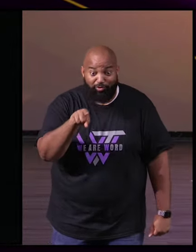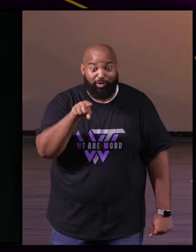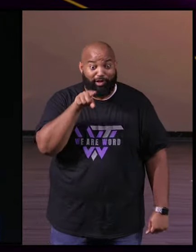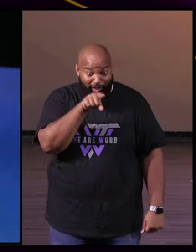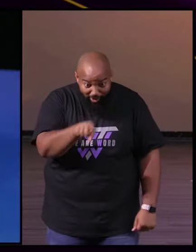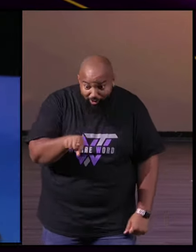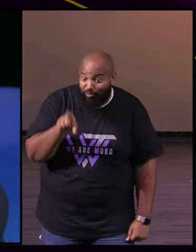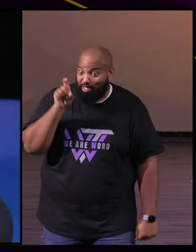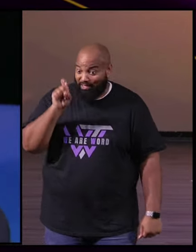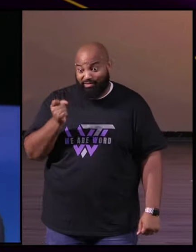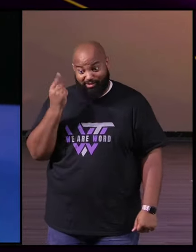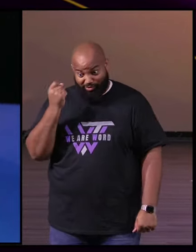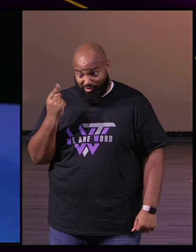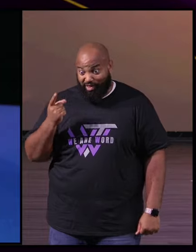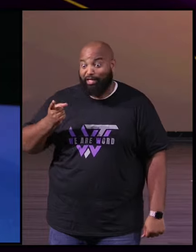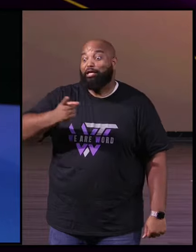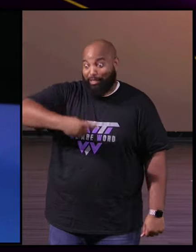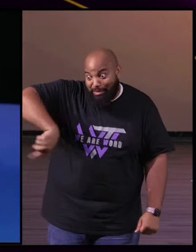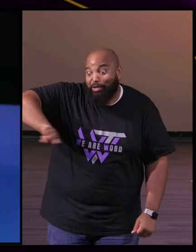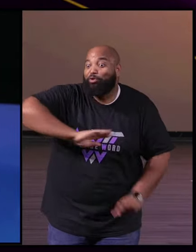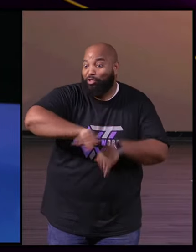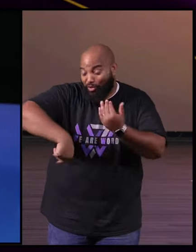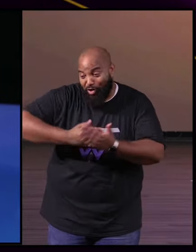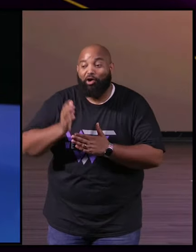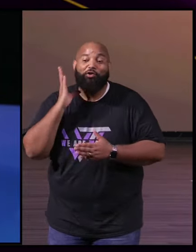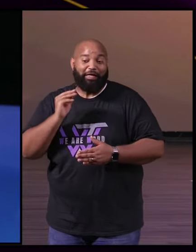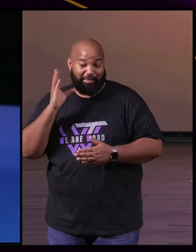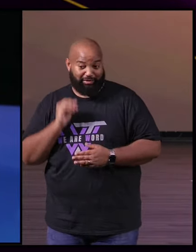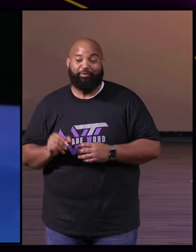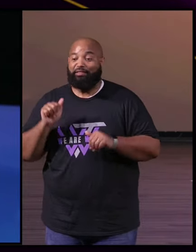some space and some grace.